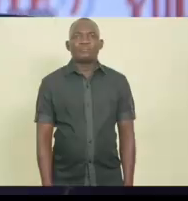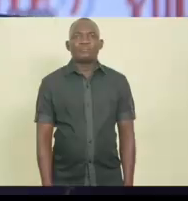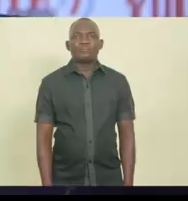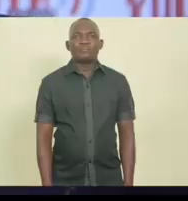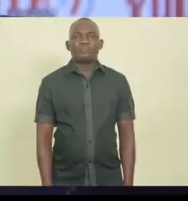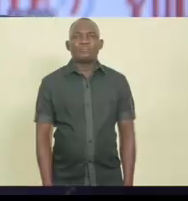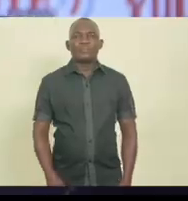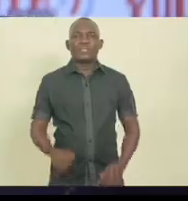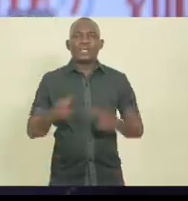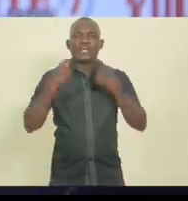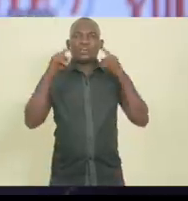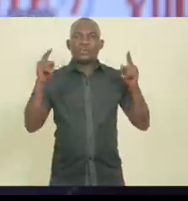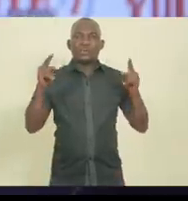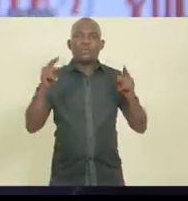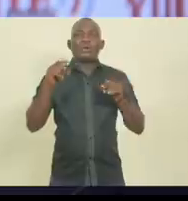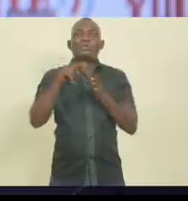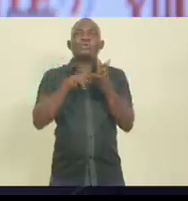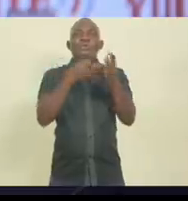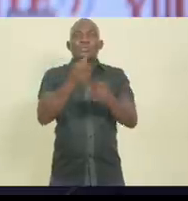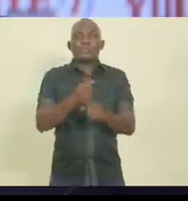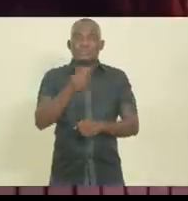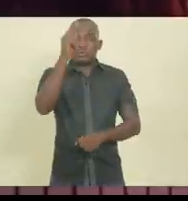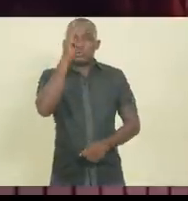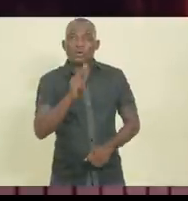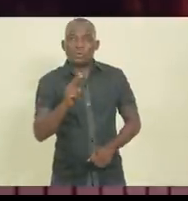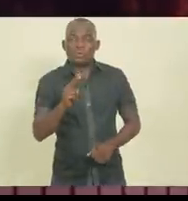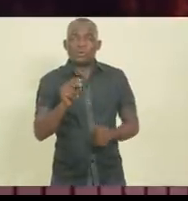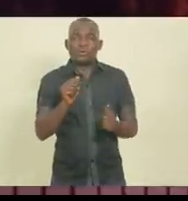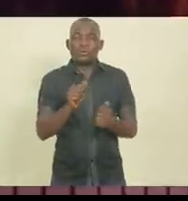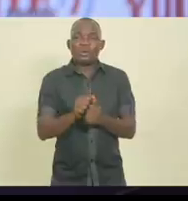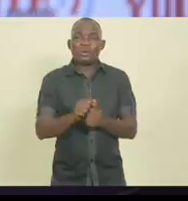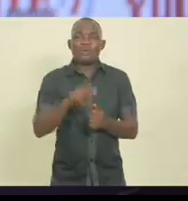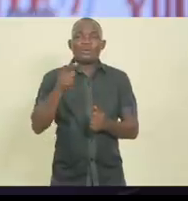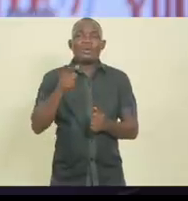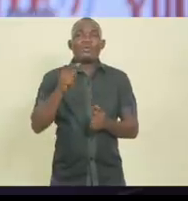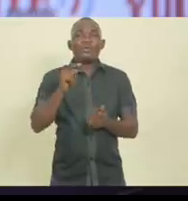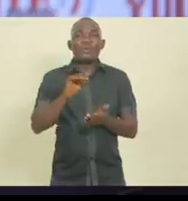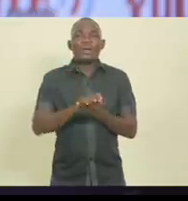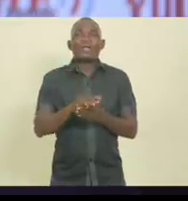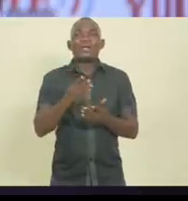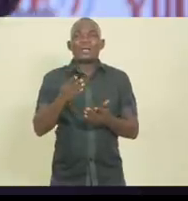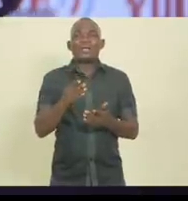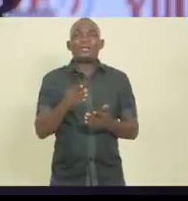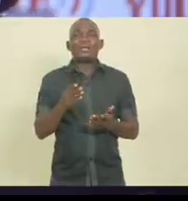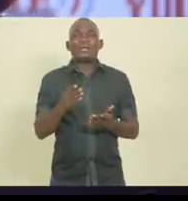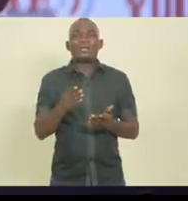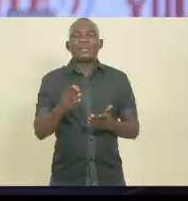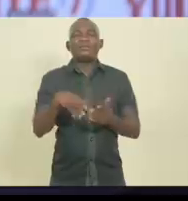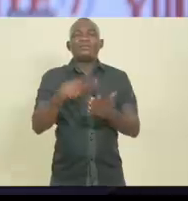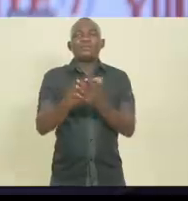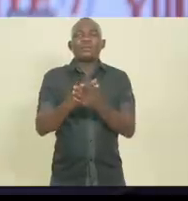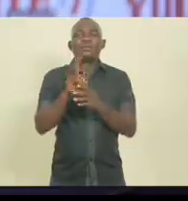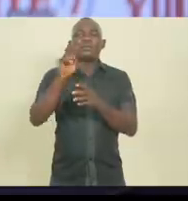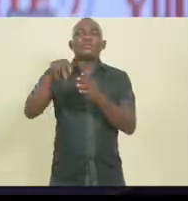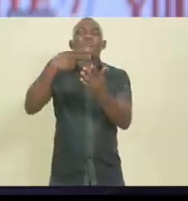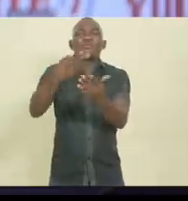And in breaking news, we just got report that Honorable and Mrs. Mensah's son, Jonathan Mensah, has fallen down from the stairs in